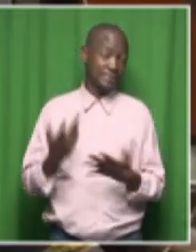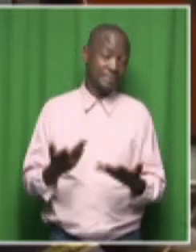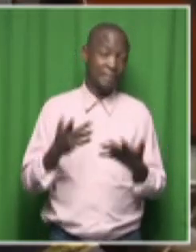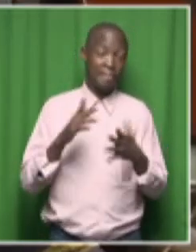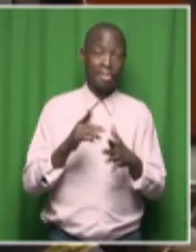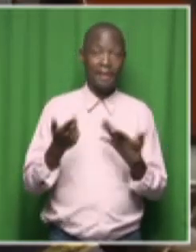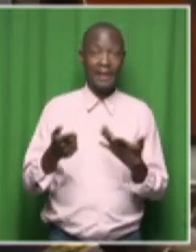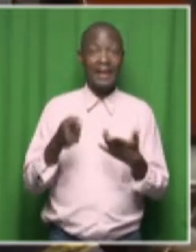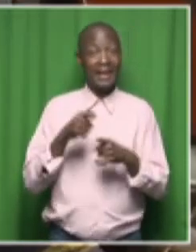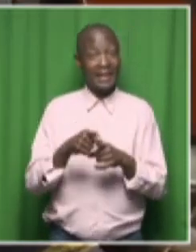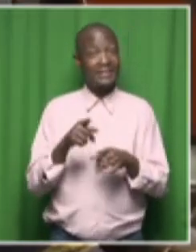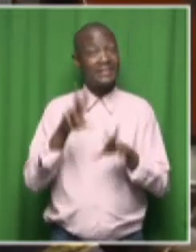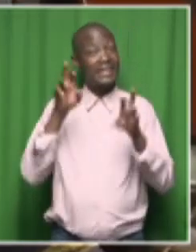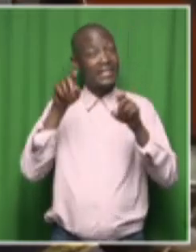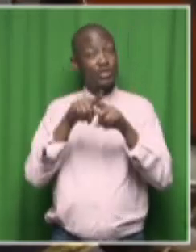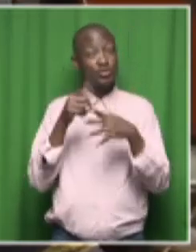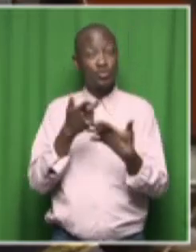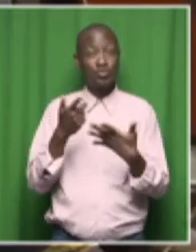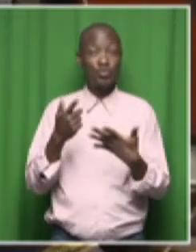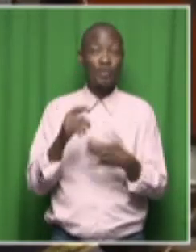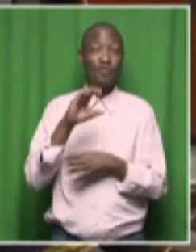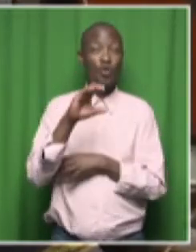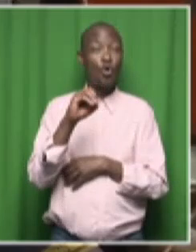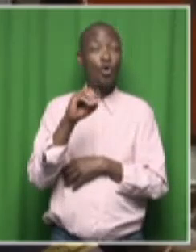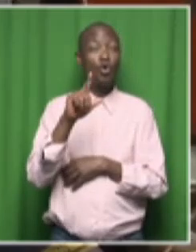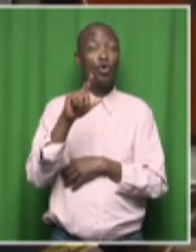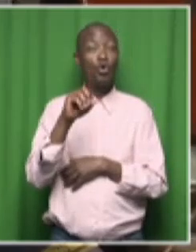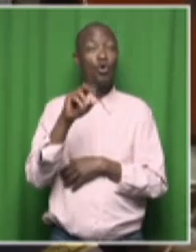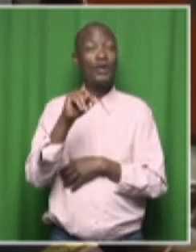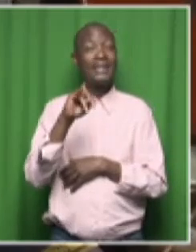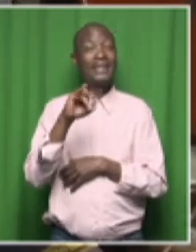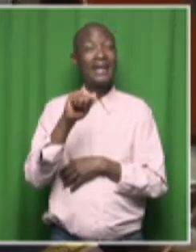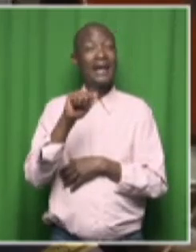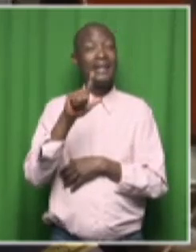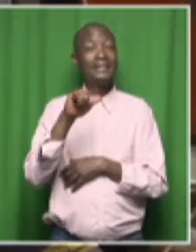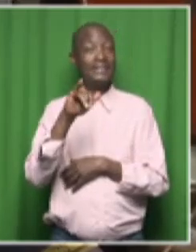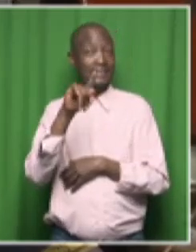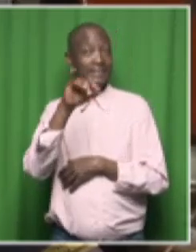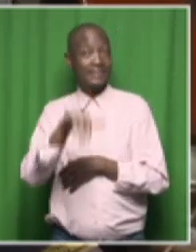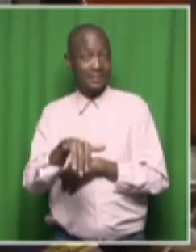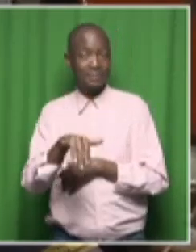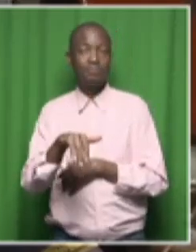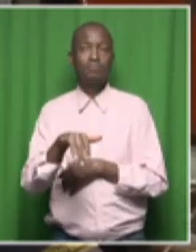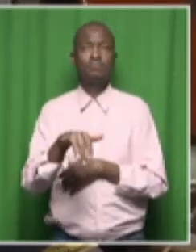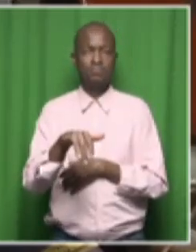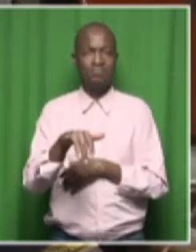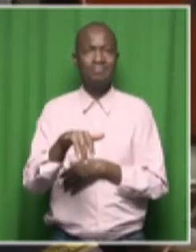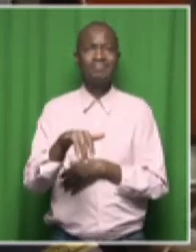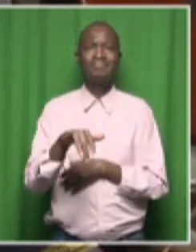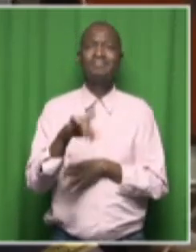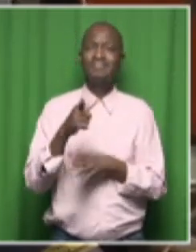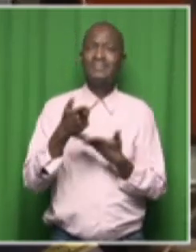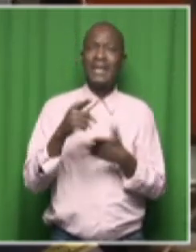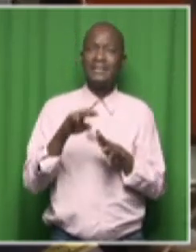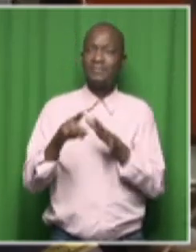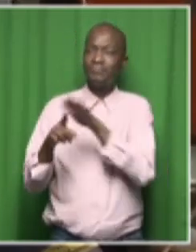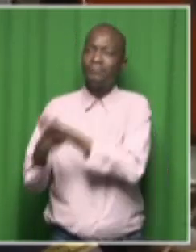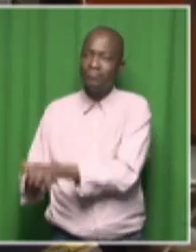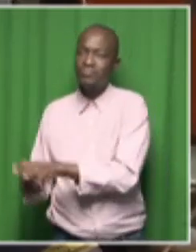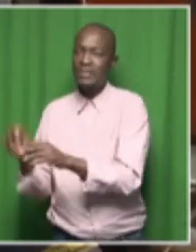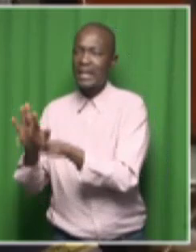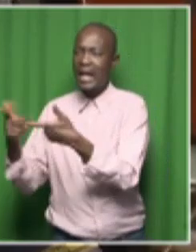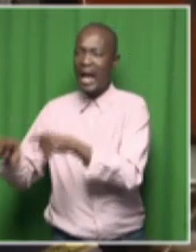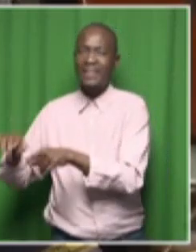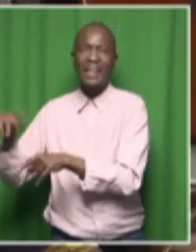of coloniality. Coloniality has privileged certain languages more than others.